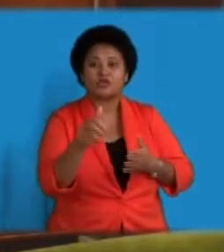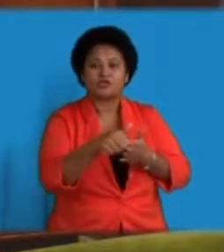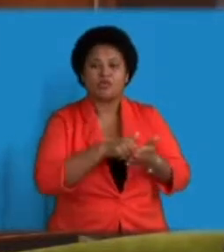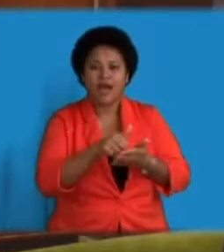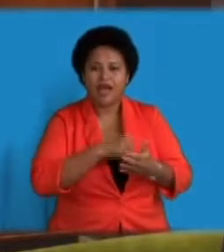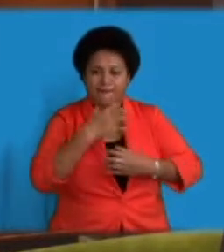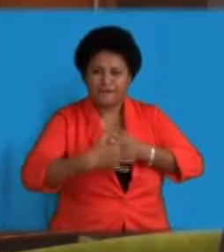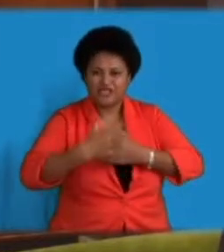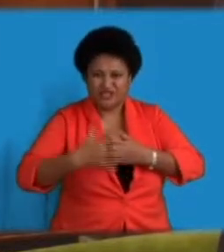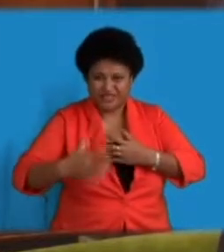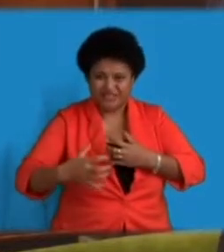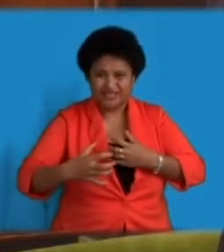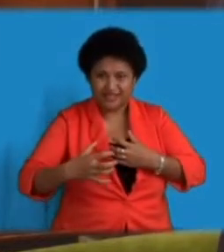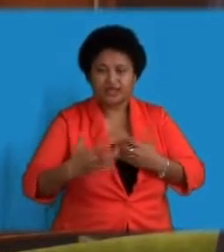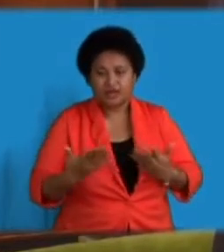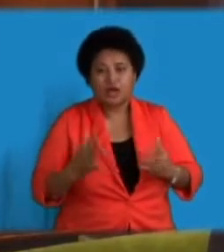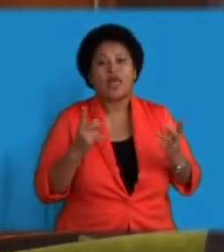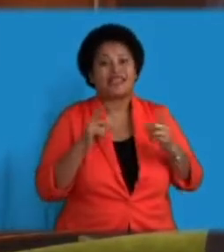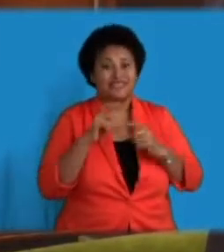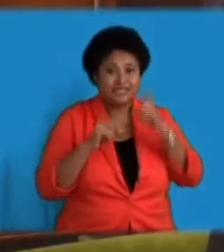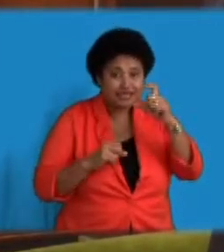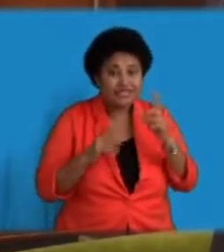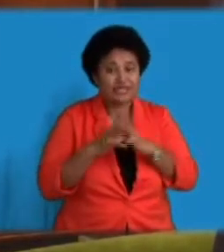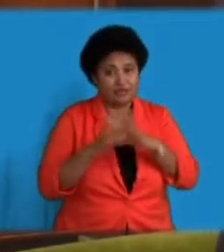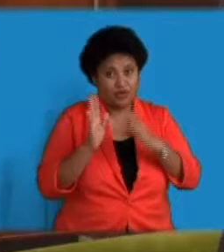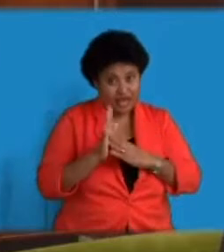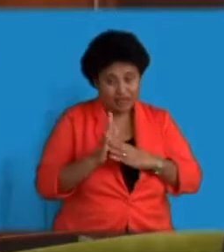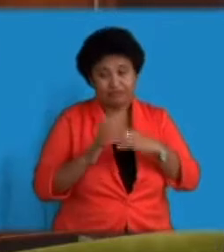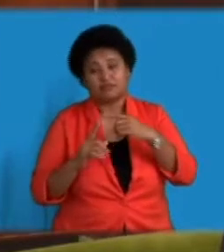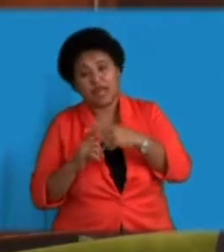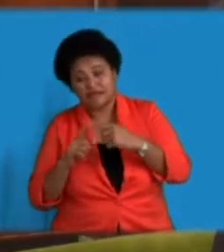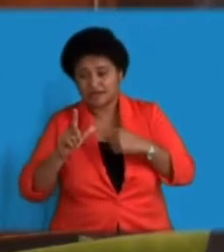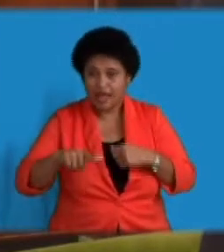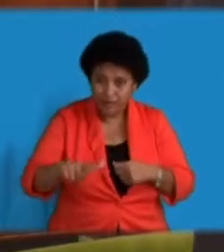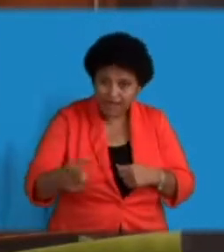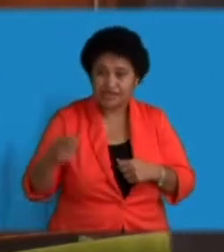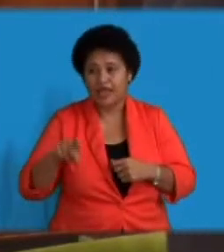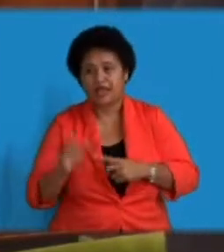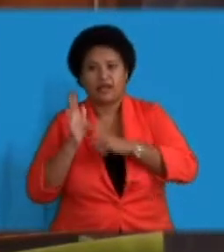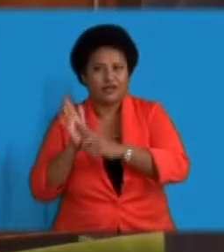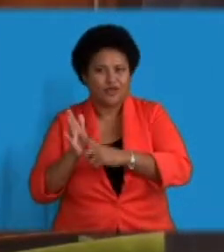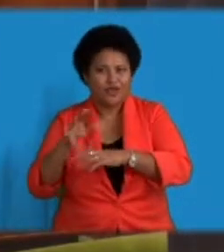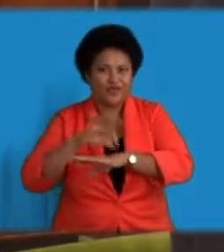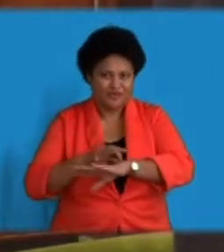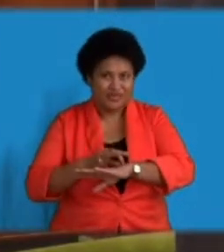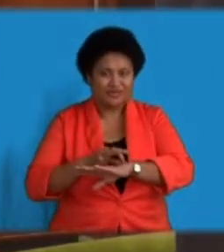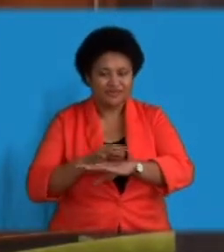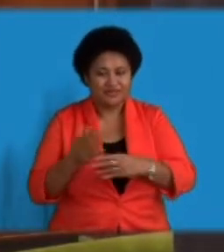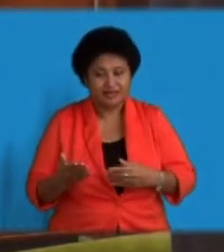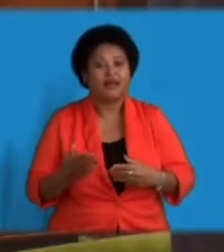machines at CWM, Lautoka and Lambasa hospitals. These services are provided to patients in our public